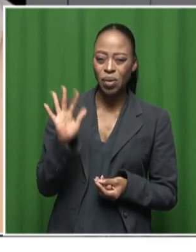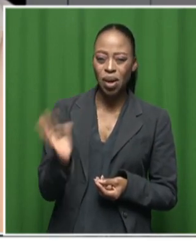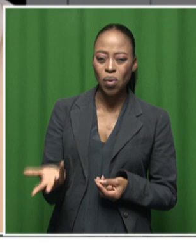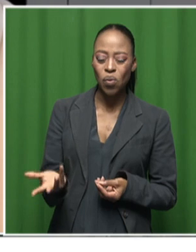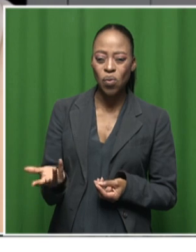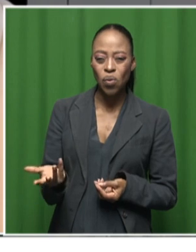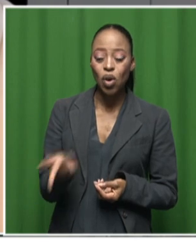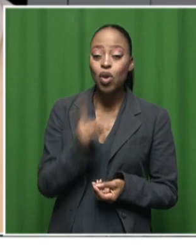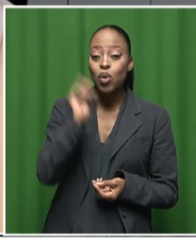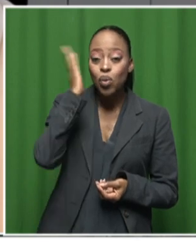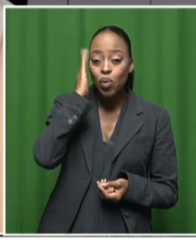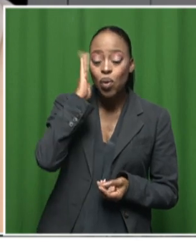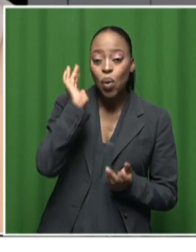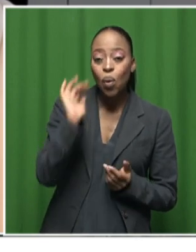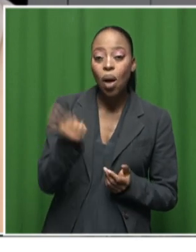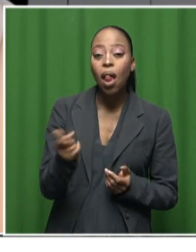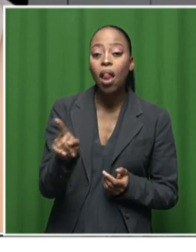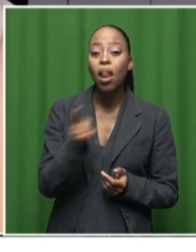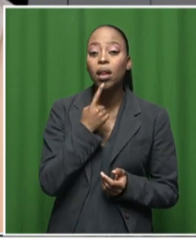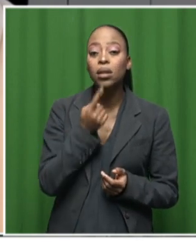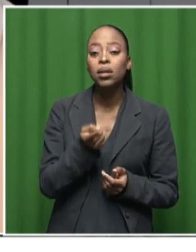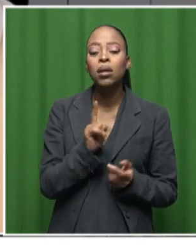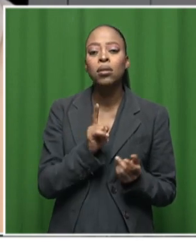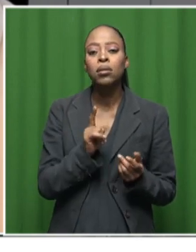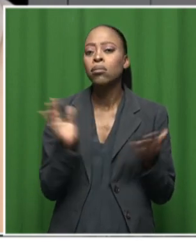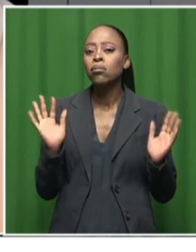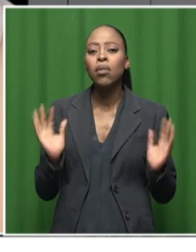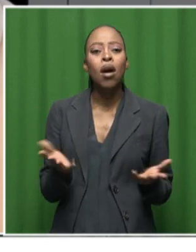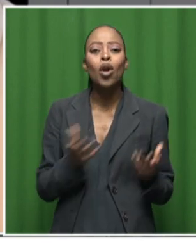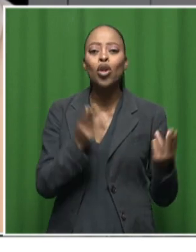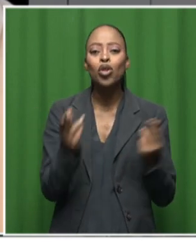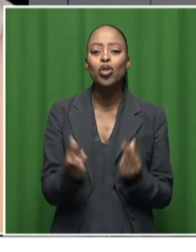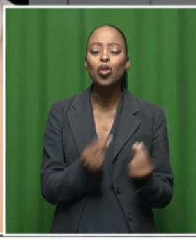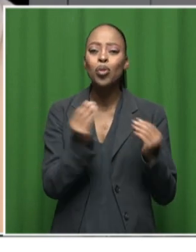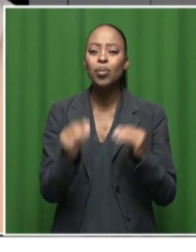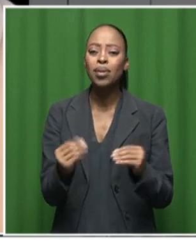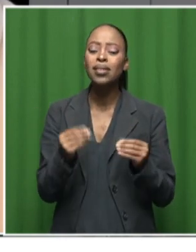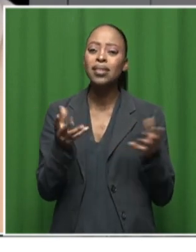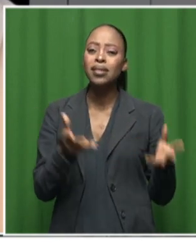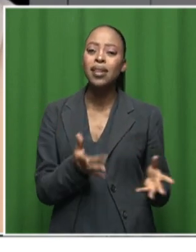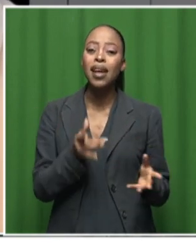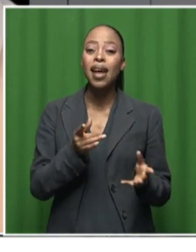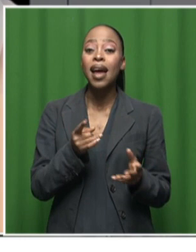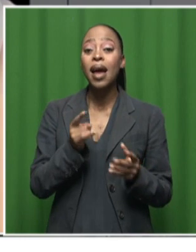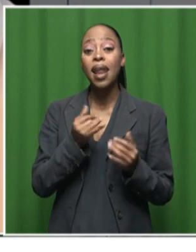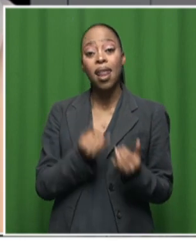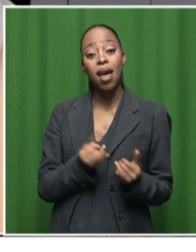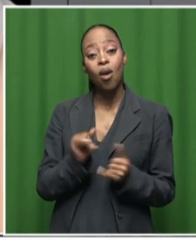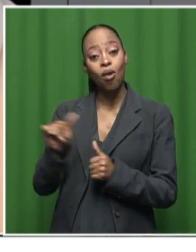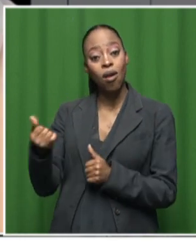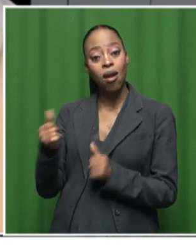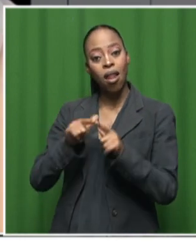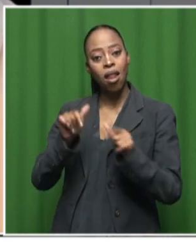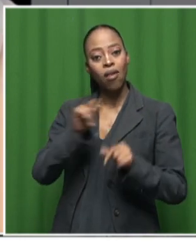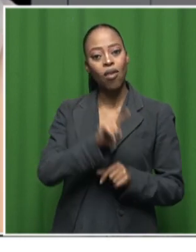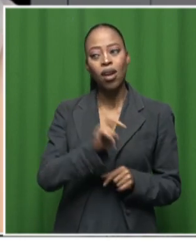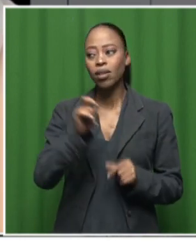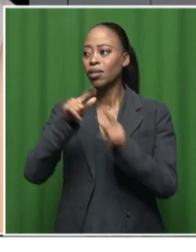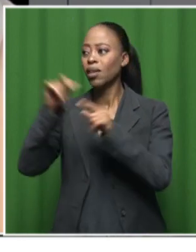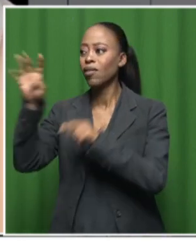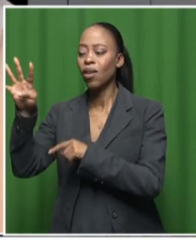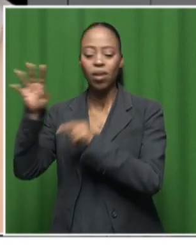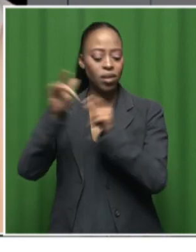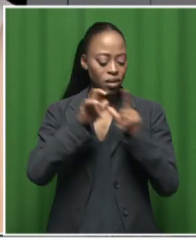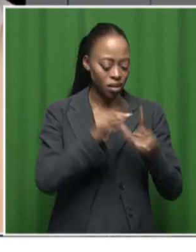when really, I mean, how do you conduct business when from one moment to the next you're on stage 1, then stage 4, then